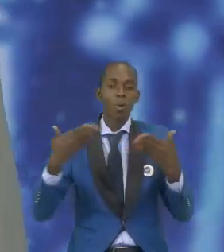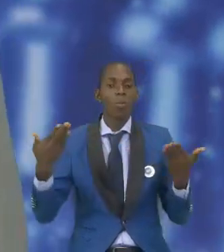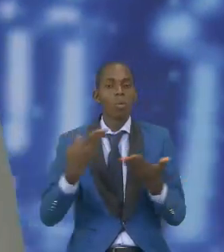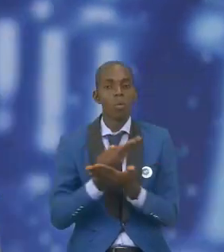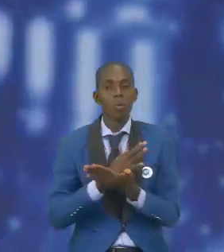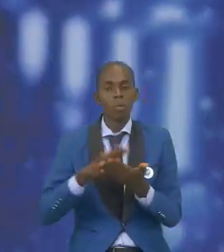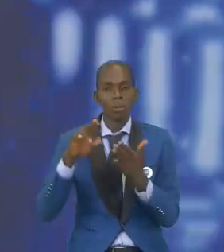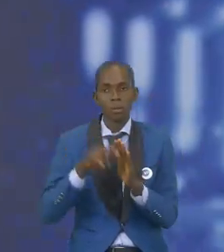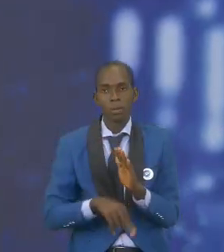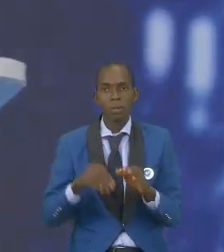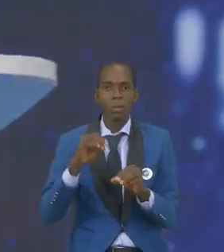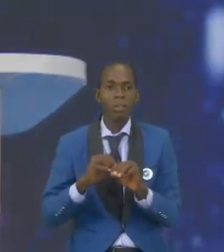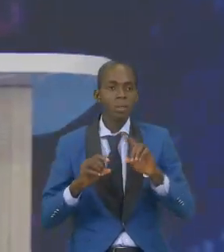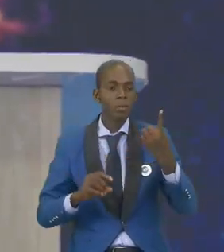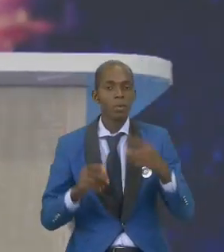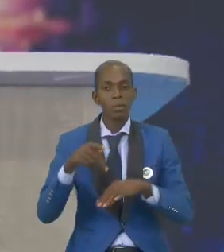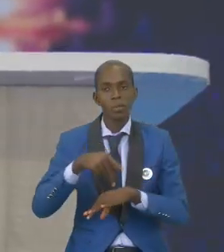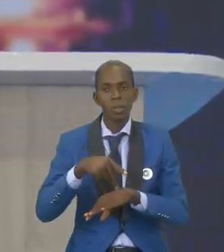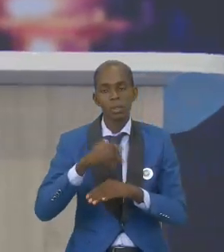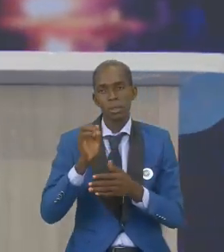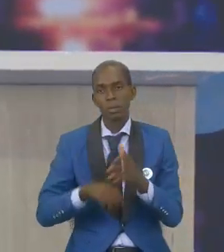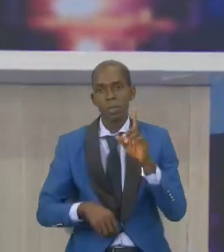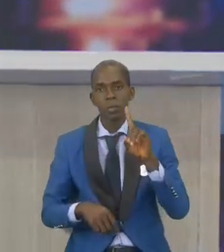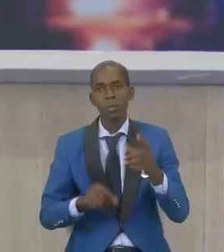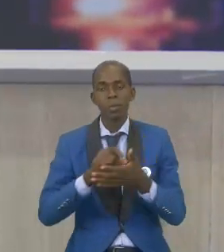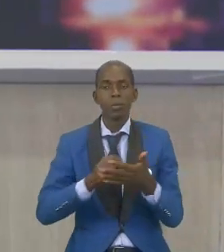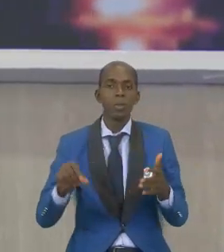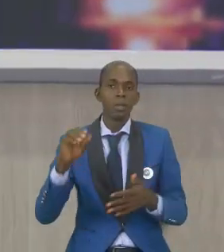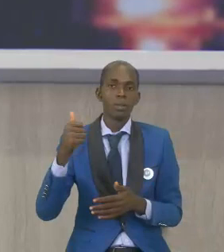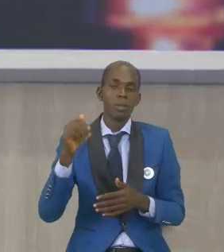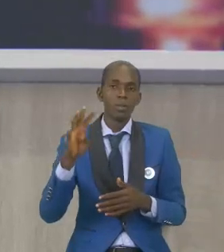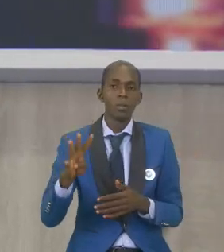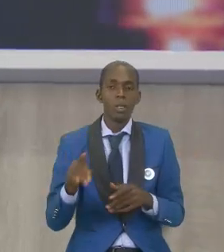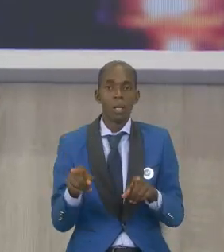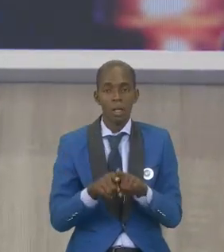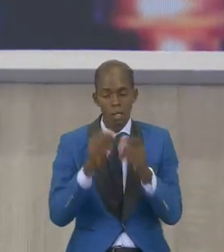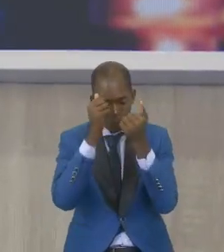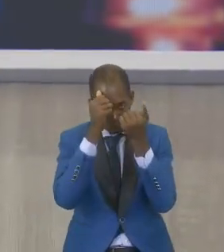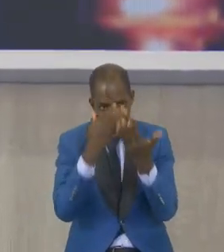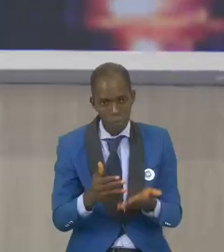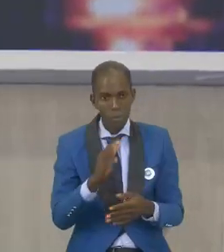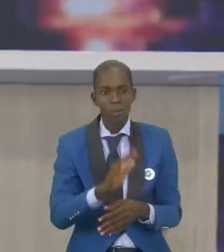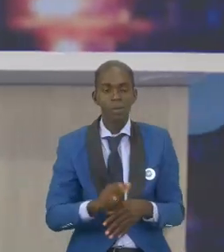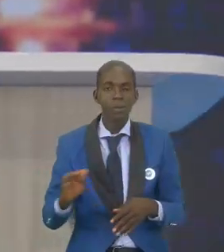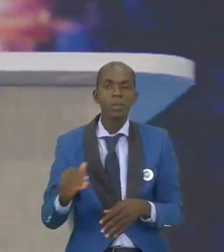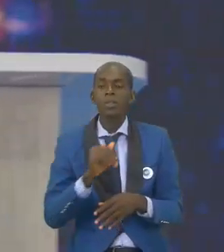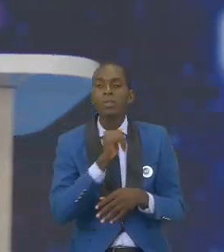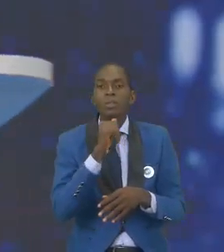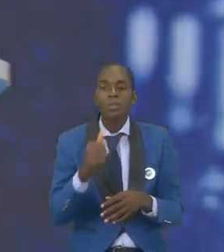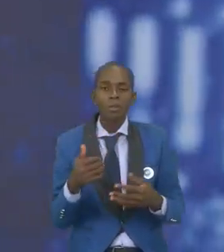Peter chapter 1, reading from verse 14. As obedient children, not